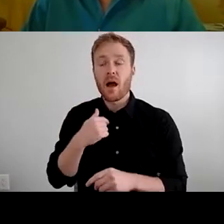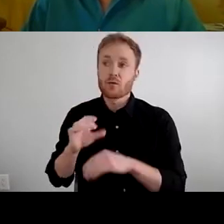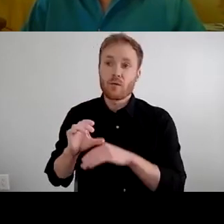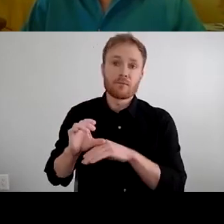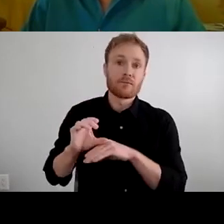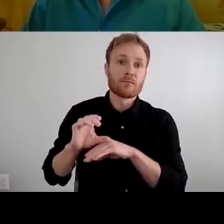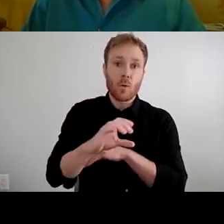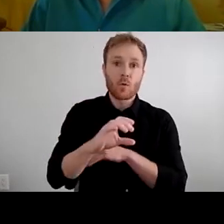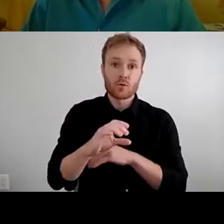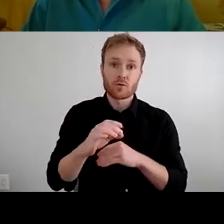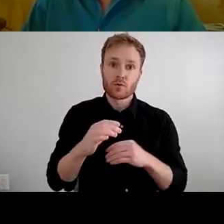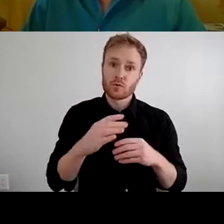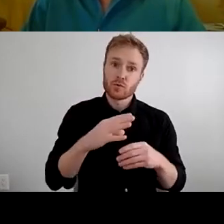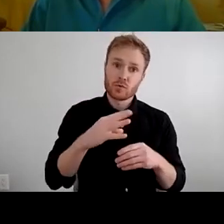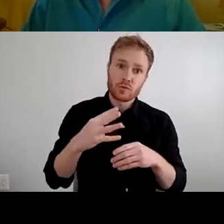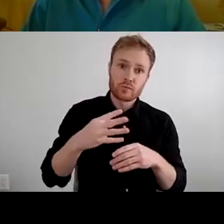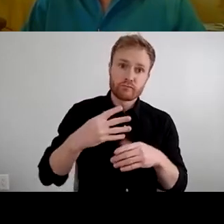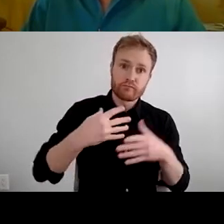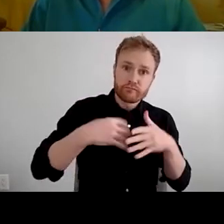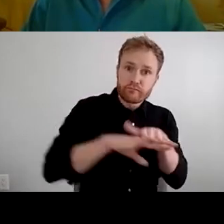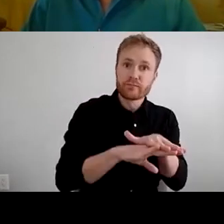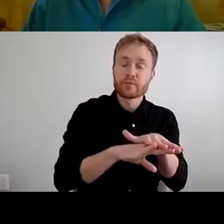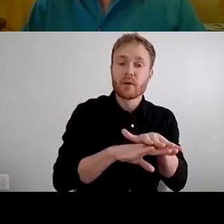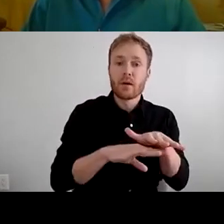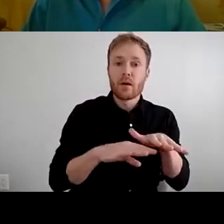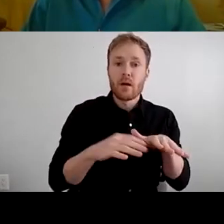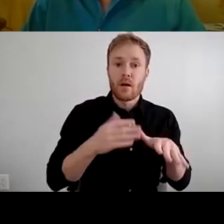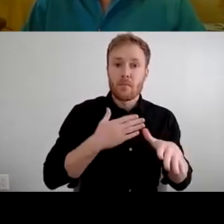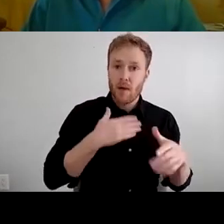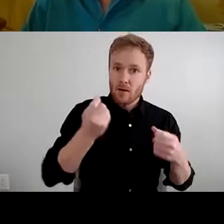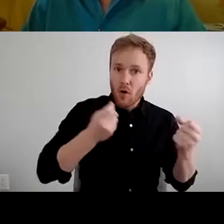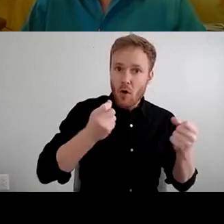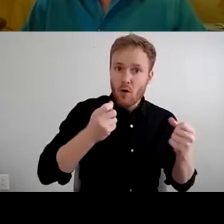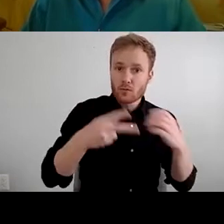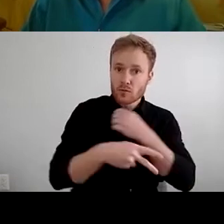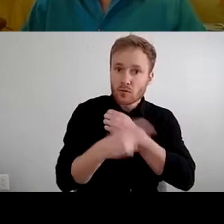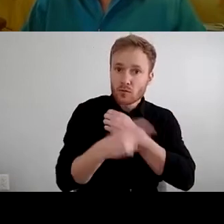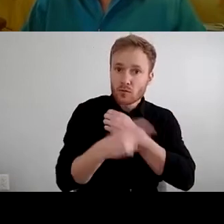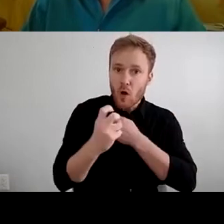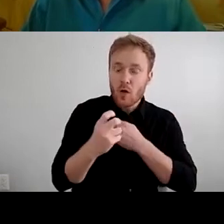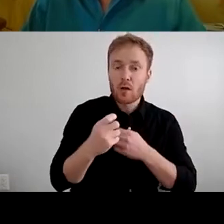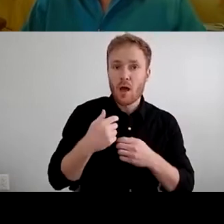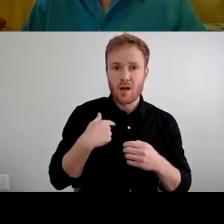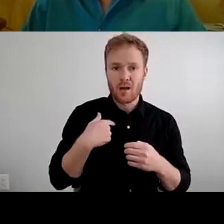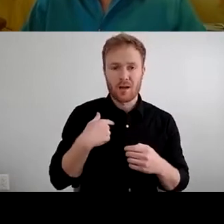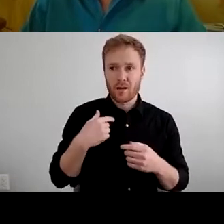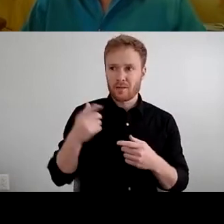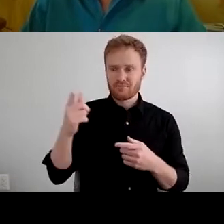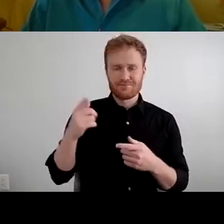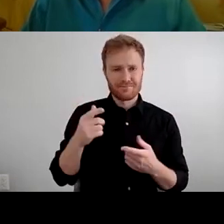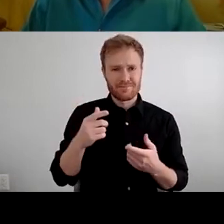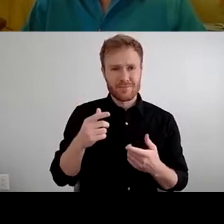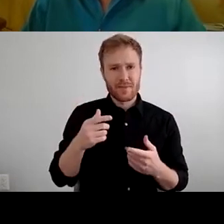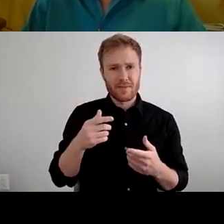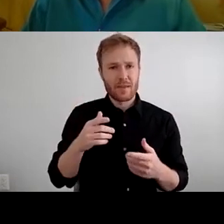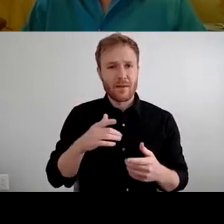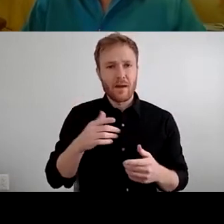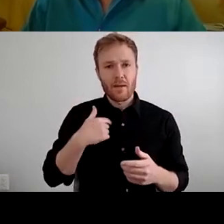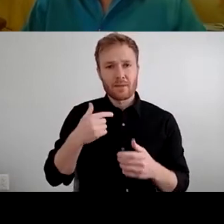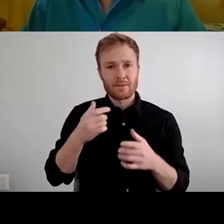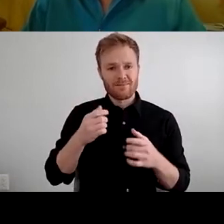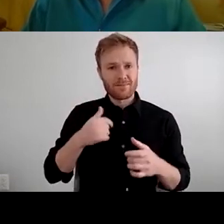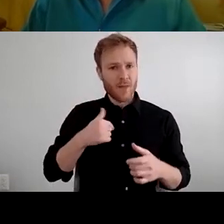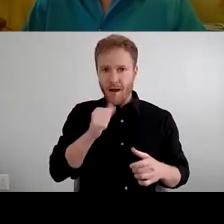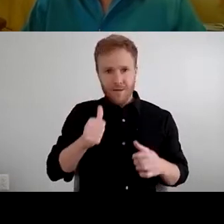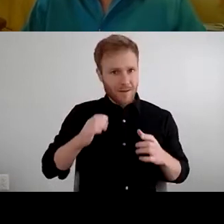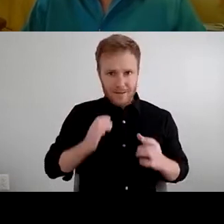stolen and towed. I was treated as a citizen. I am not a citizen of the United States. I am not one of your property. I am not one of your